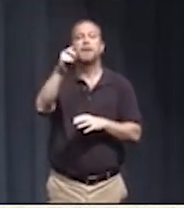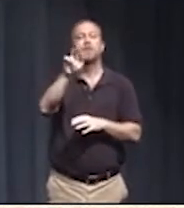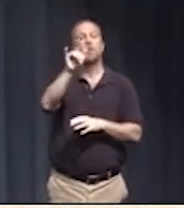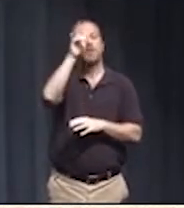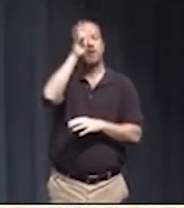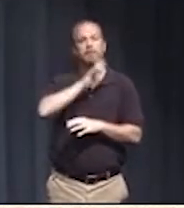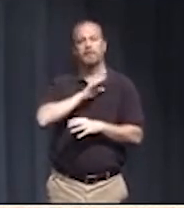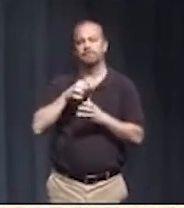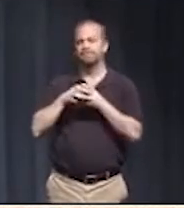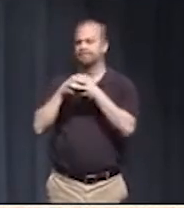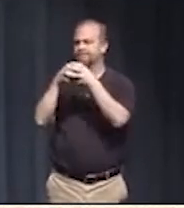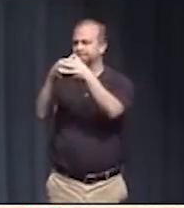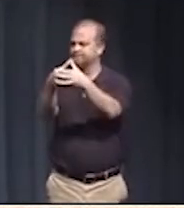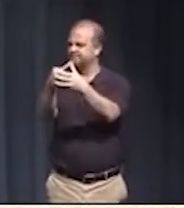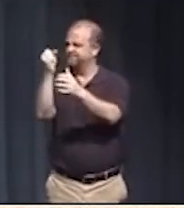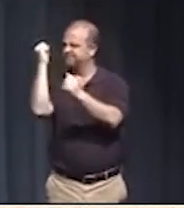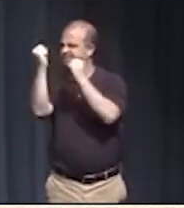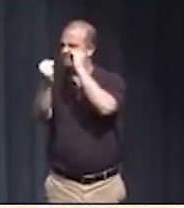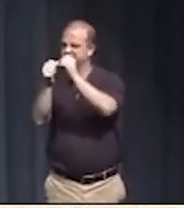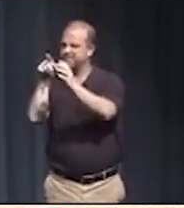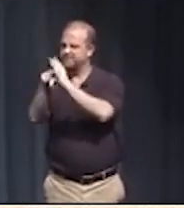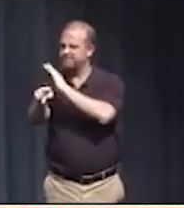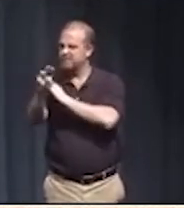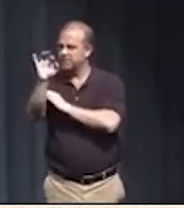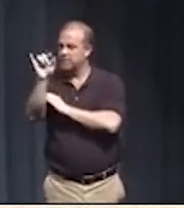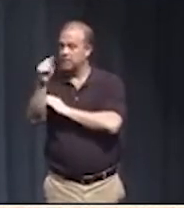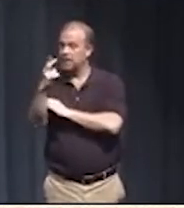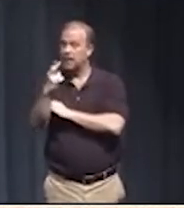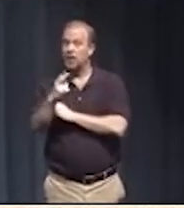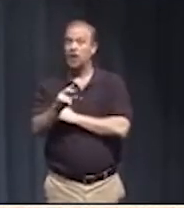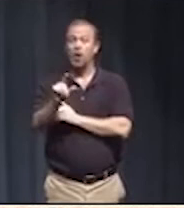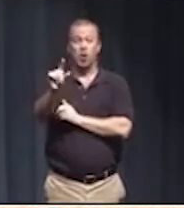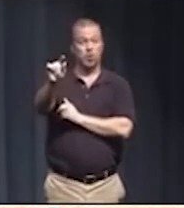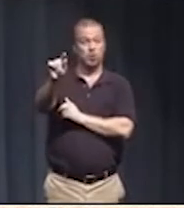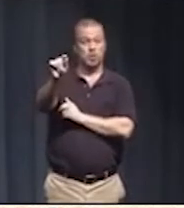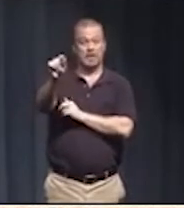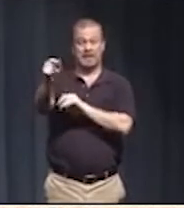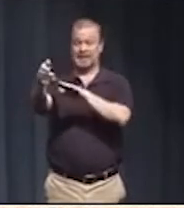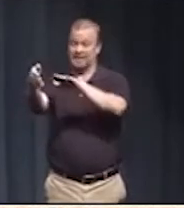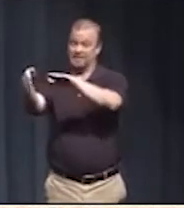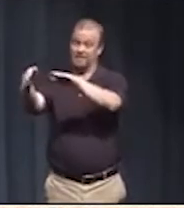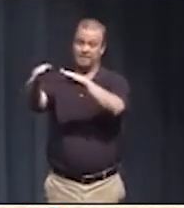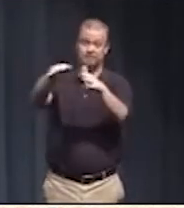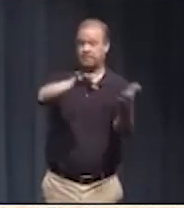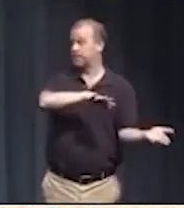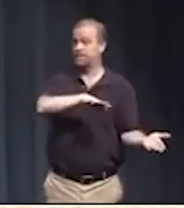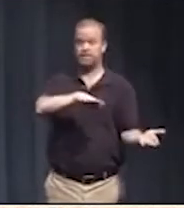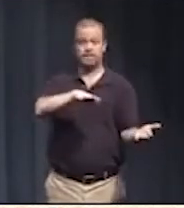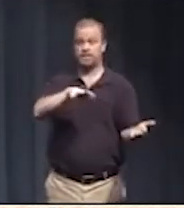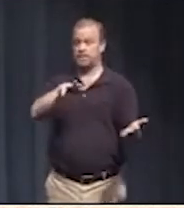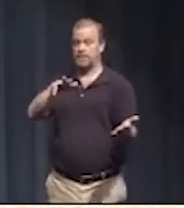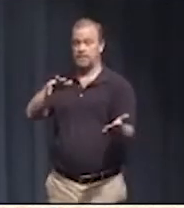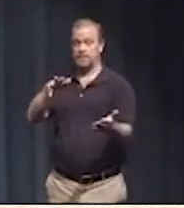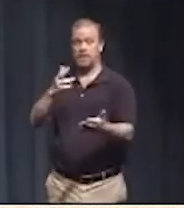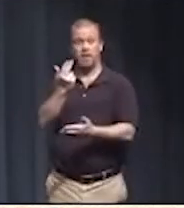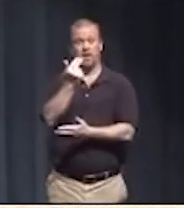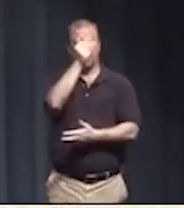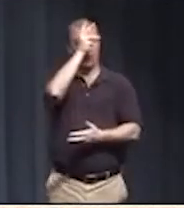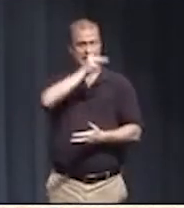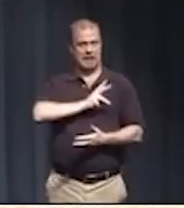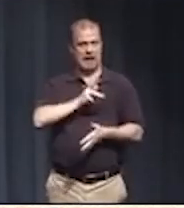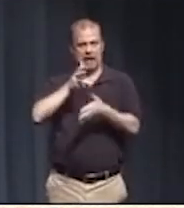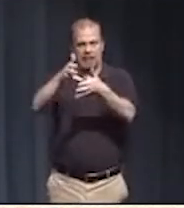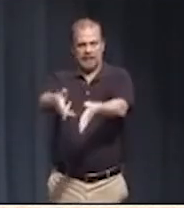mammoth, and 12 of them get run over by said mammoth, that leaves you with about 13 guys.